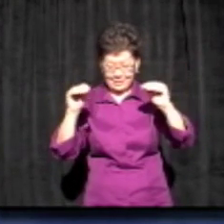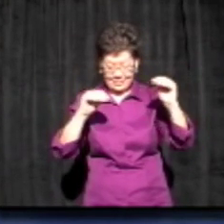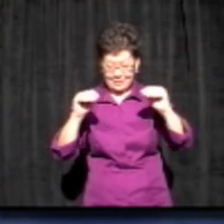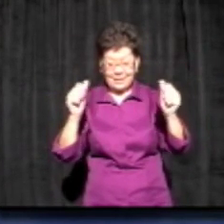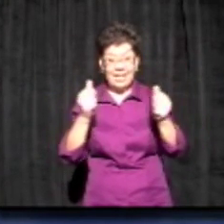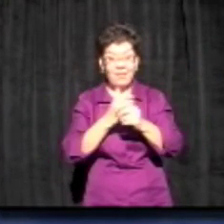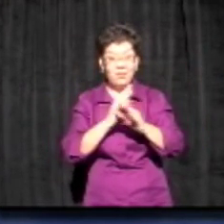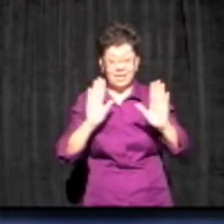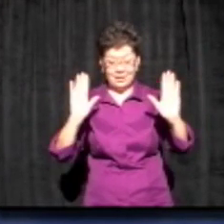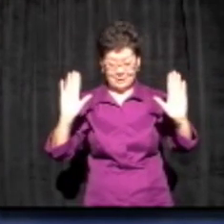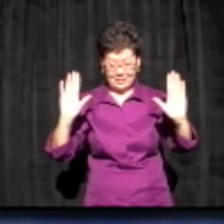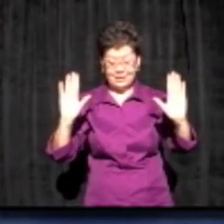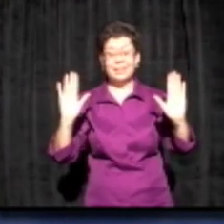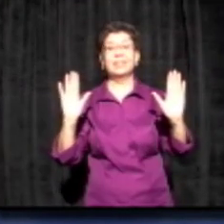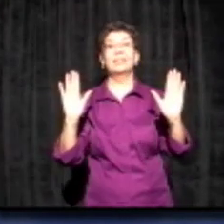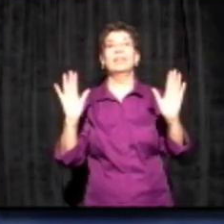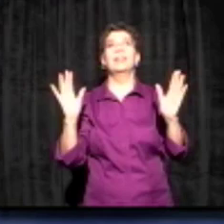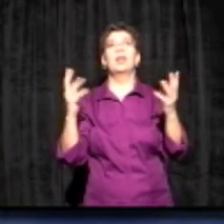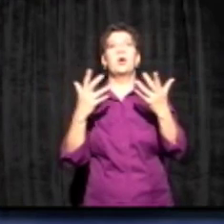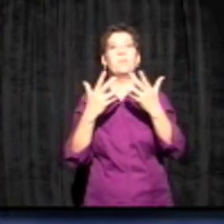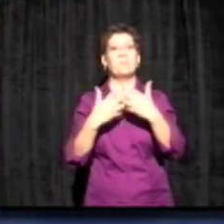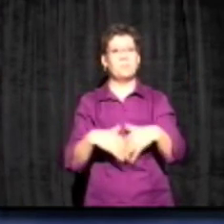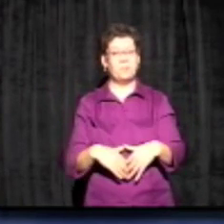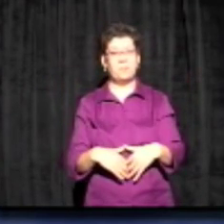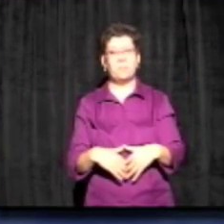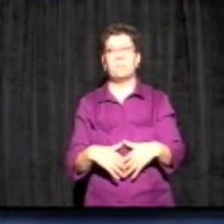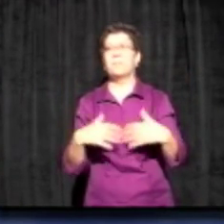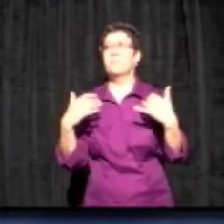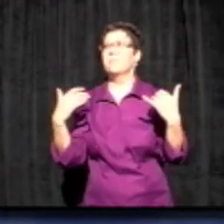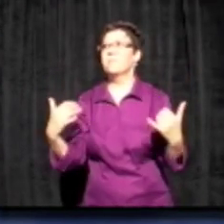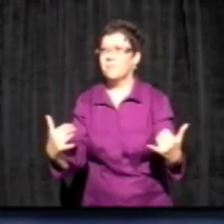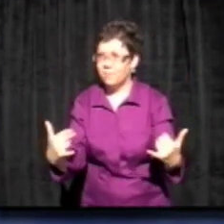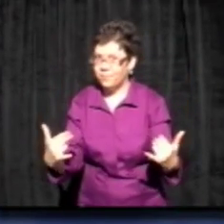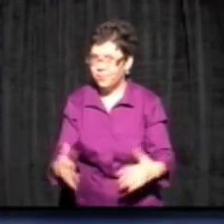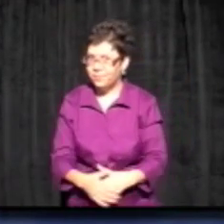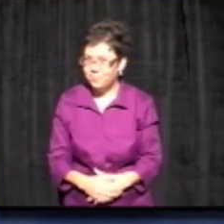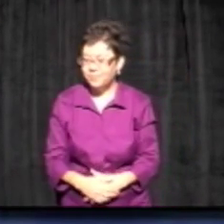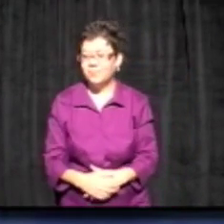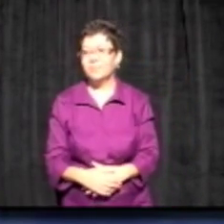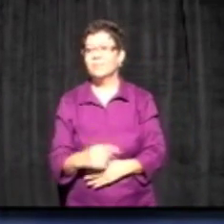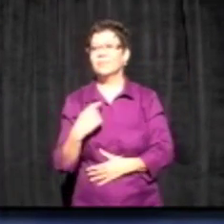complete, bringing us to today, what was the story I told to